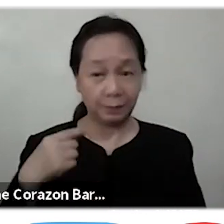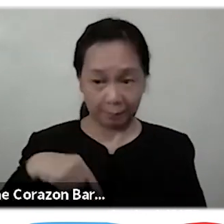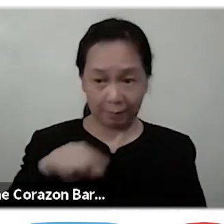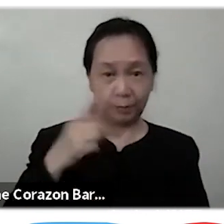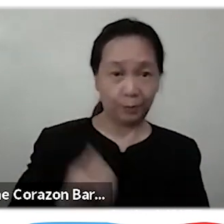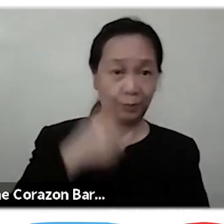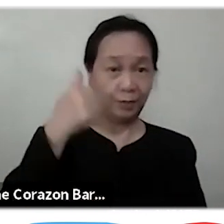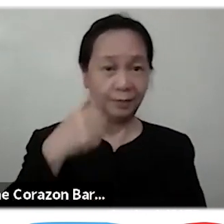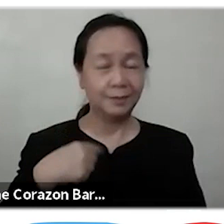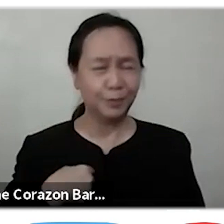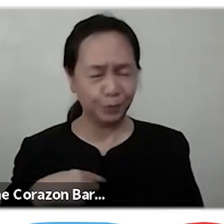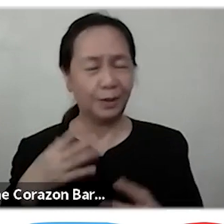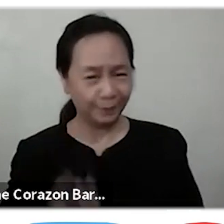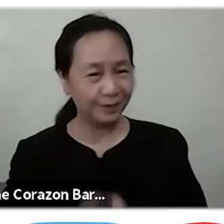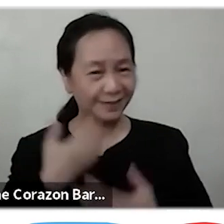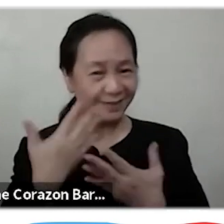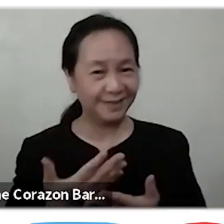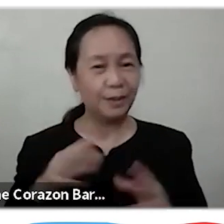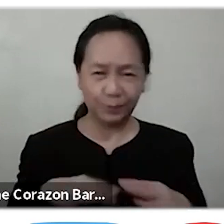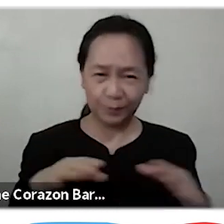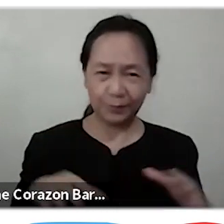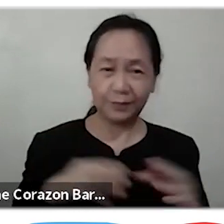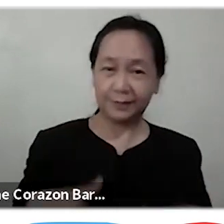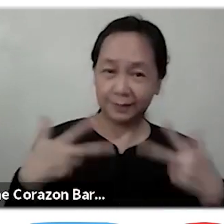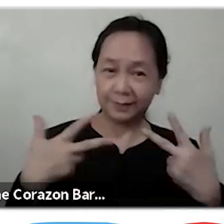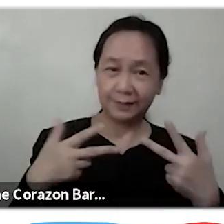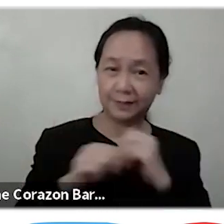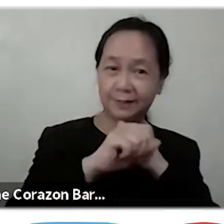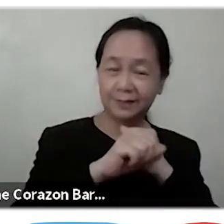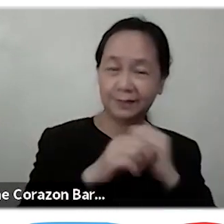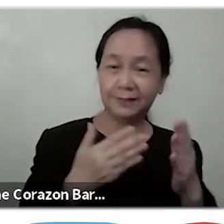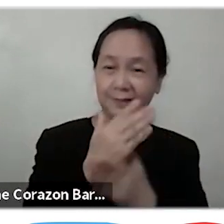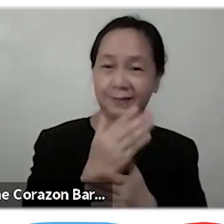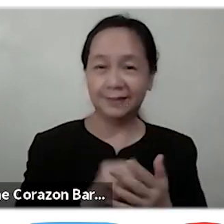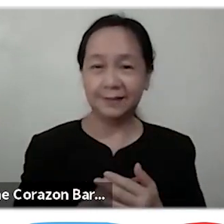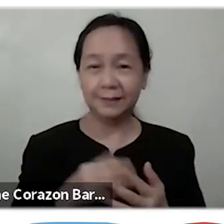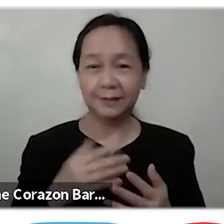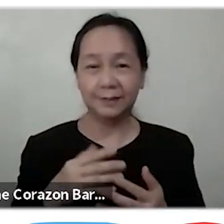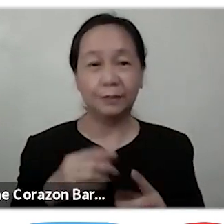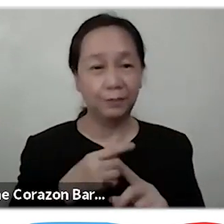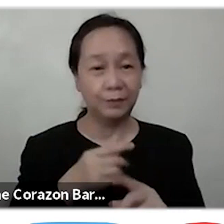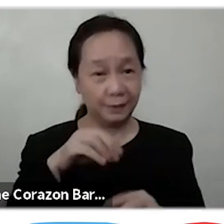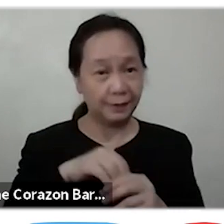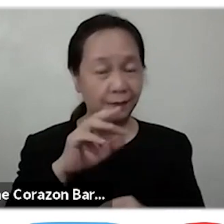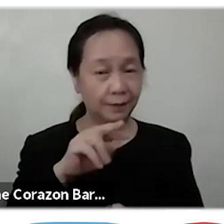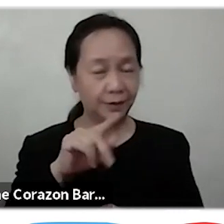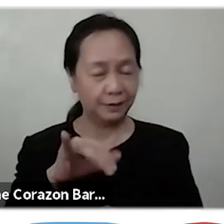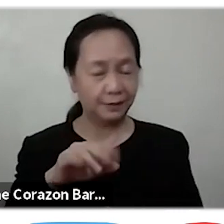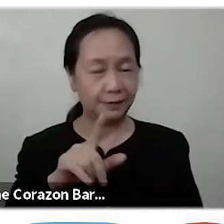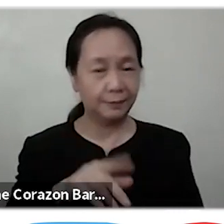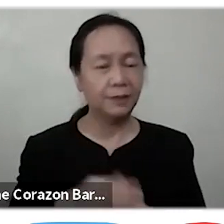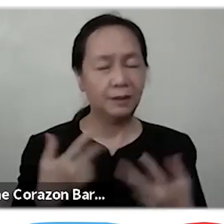I was inspired to work on digital advocacy through COVID-19 itself. So there are lots of examples that